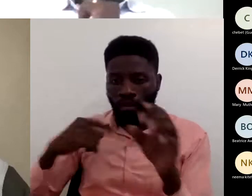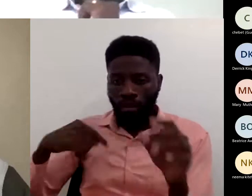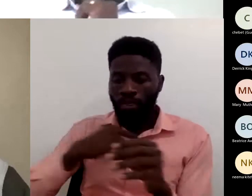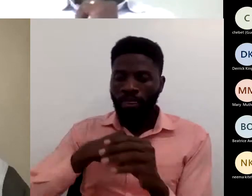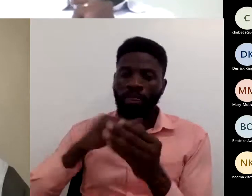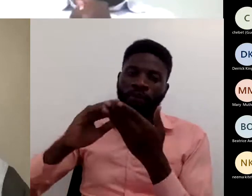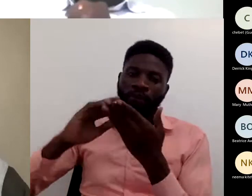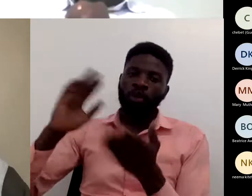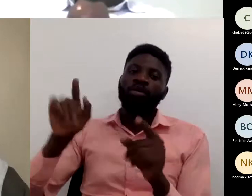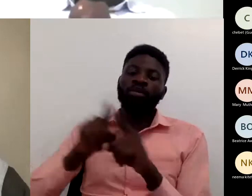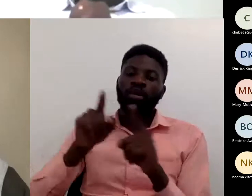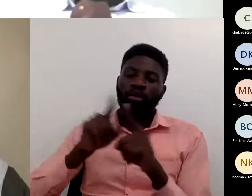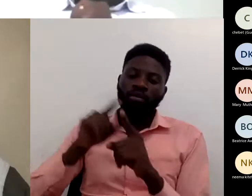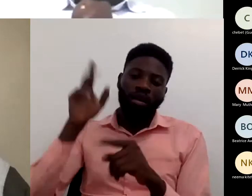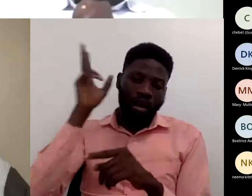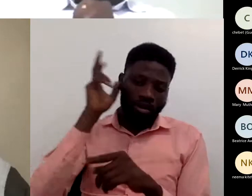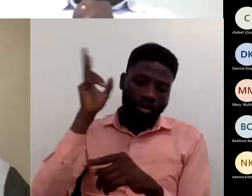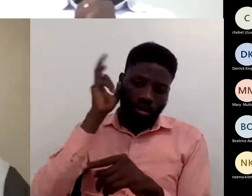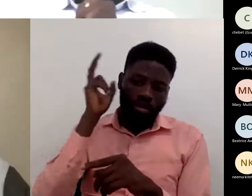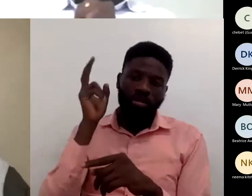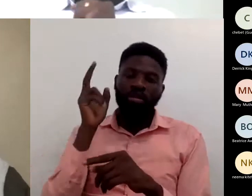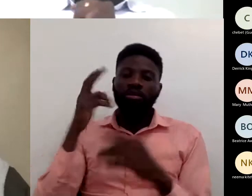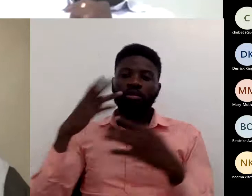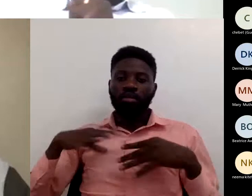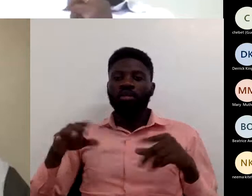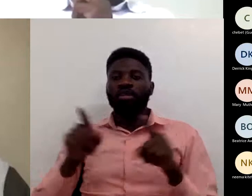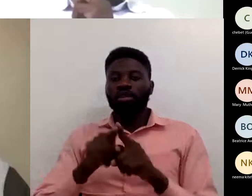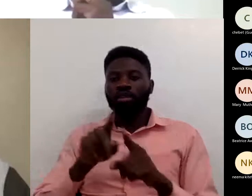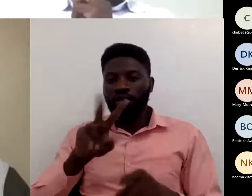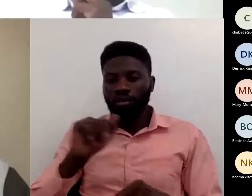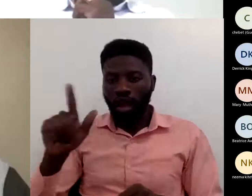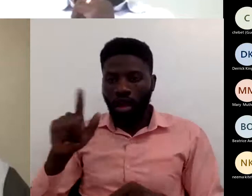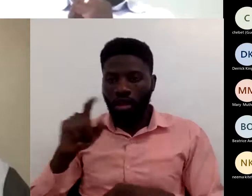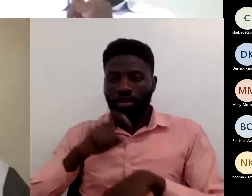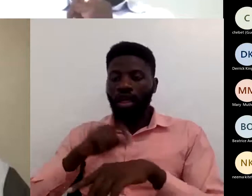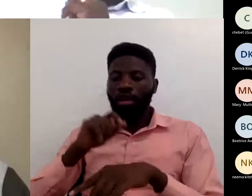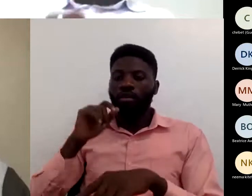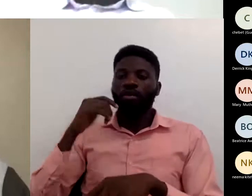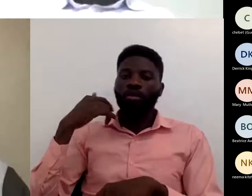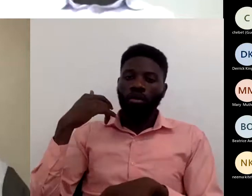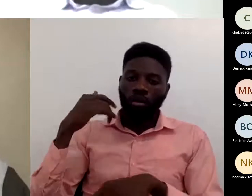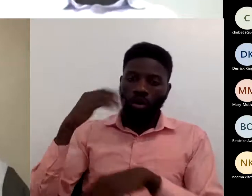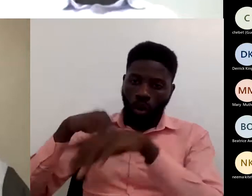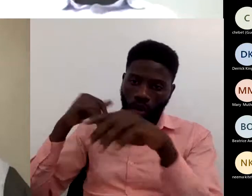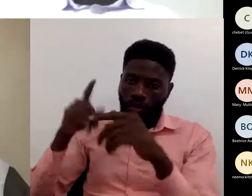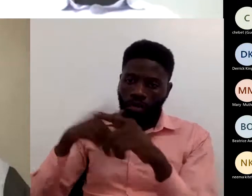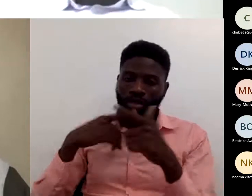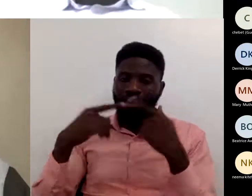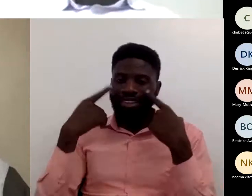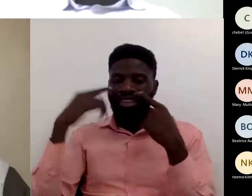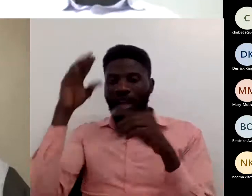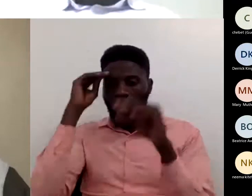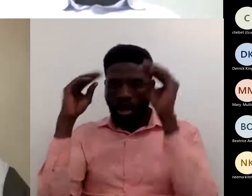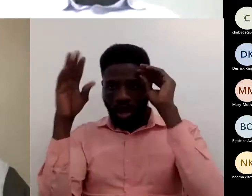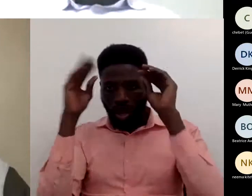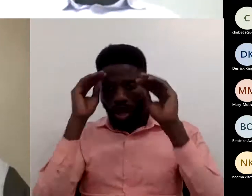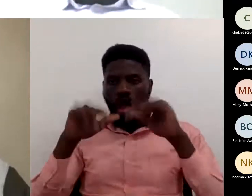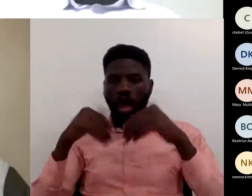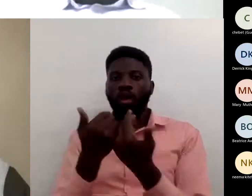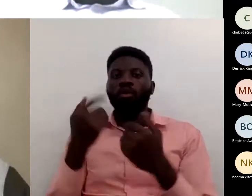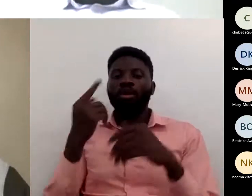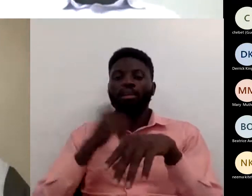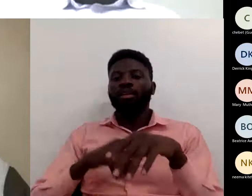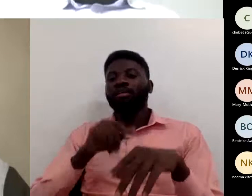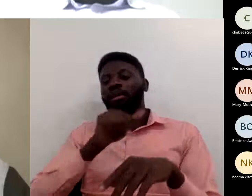and to listen out to people like Val when they call you, and to see how you can learn and get more included in the kind of projects that you are working